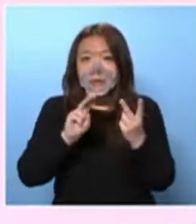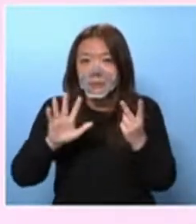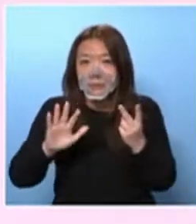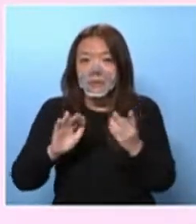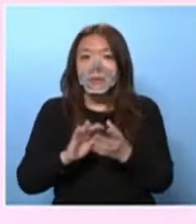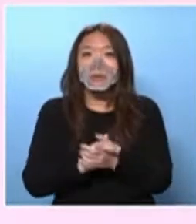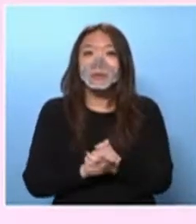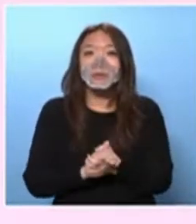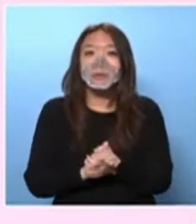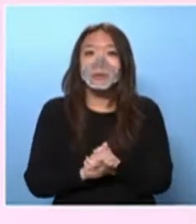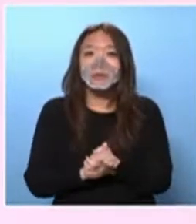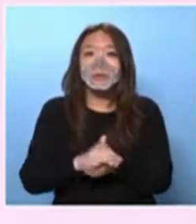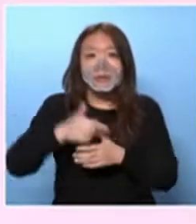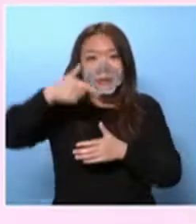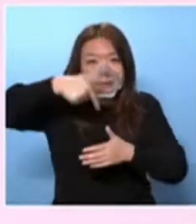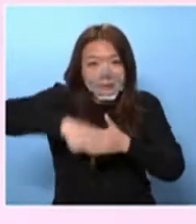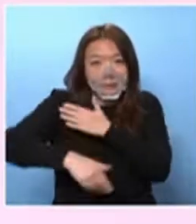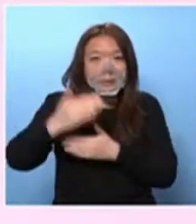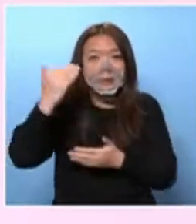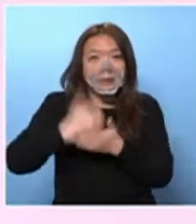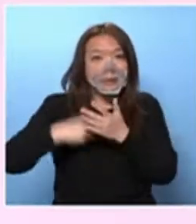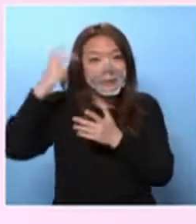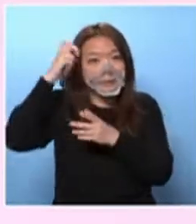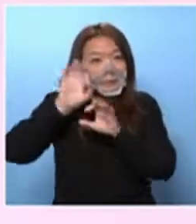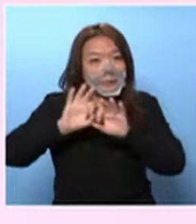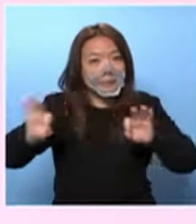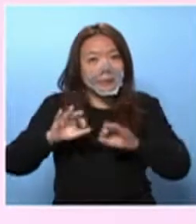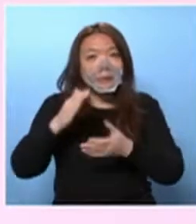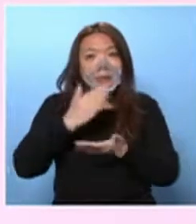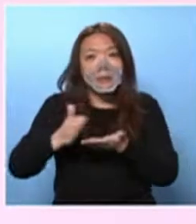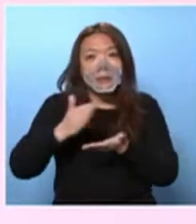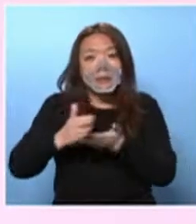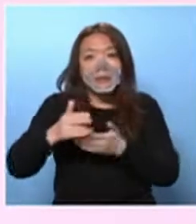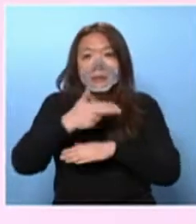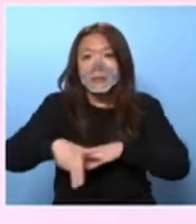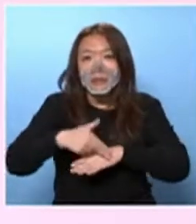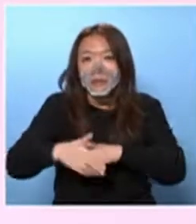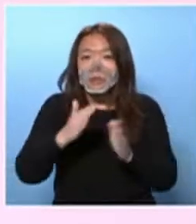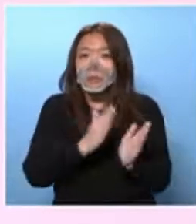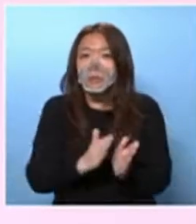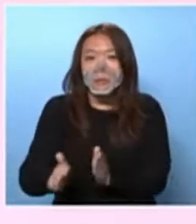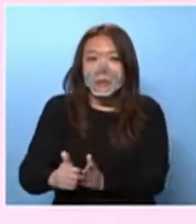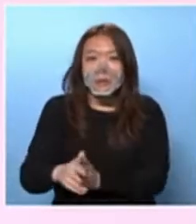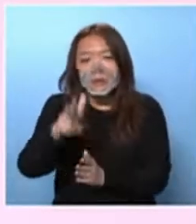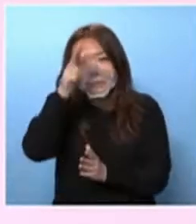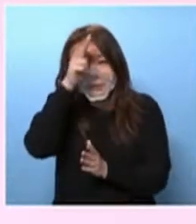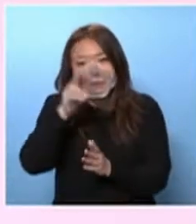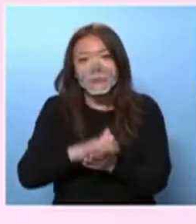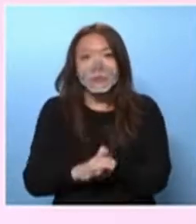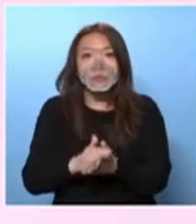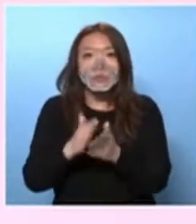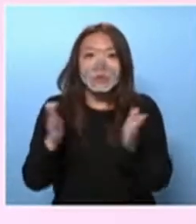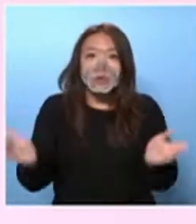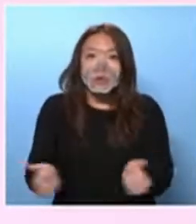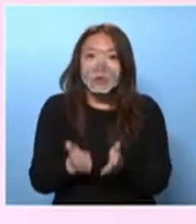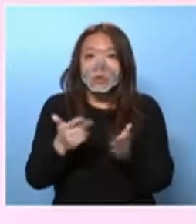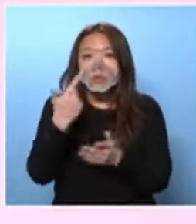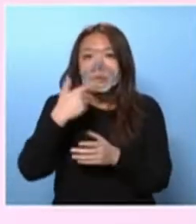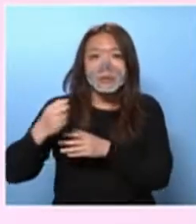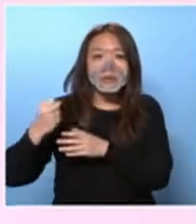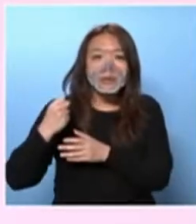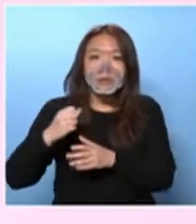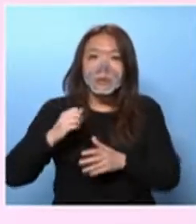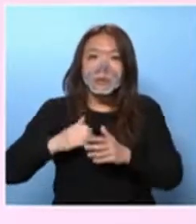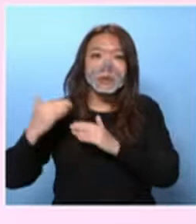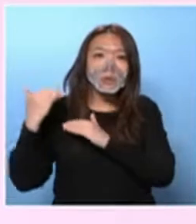Kong's Climate Action Plan 2050 published last year. Concurrently, the government will continue to promote new energy